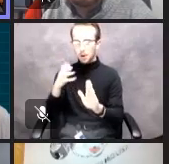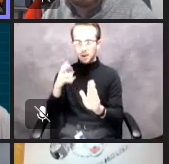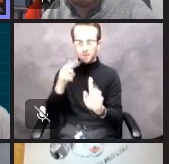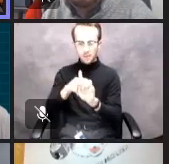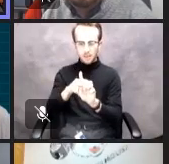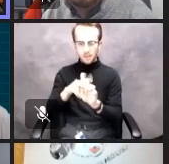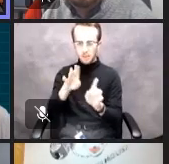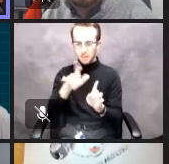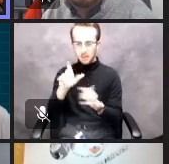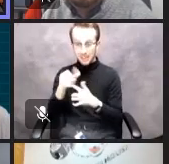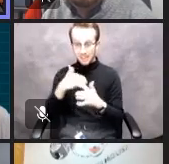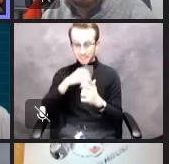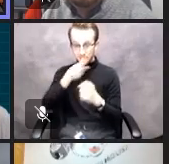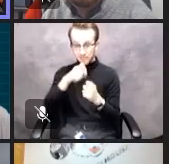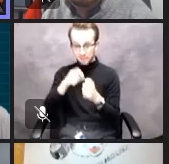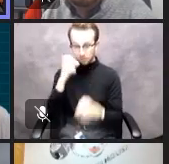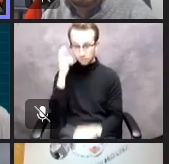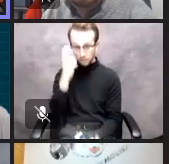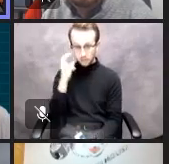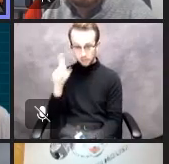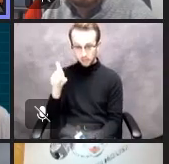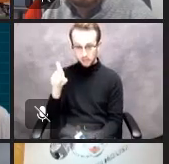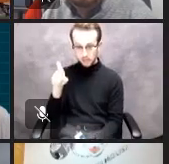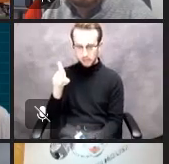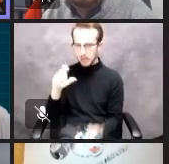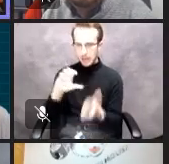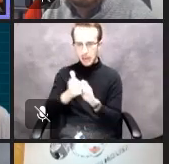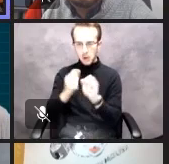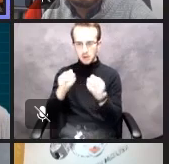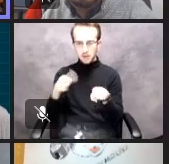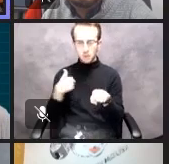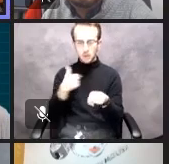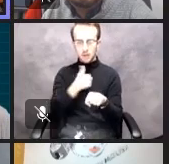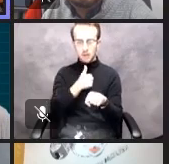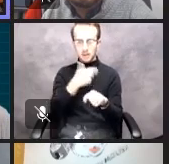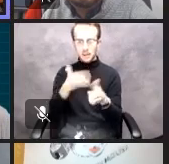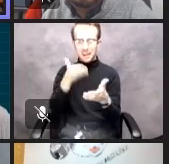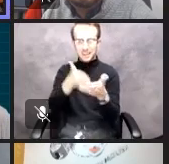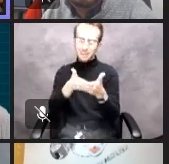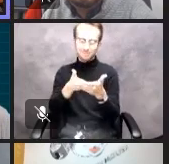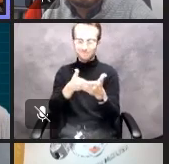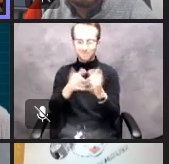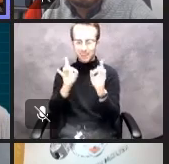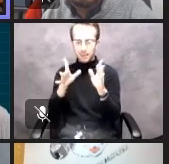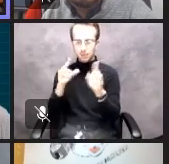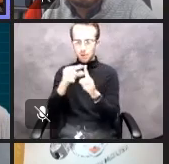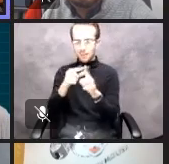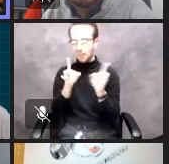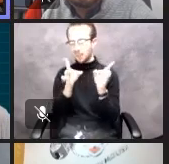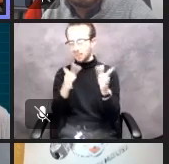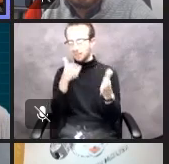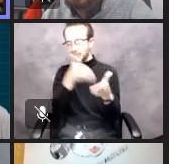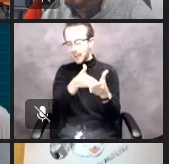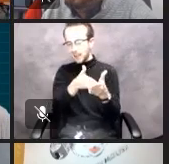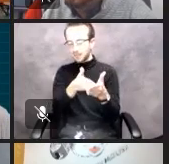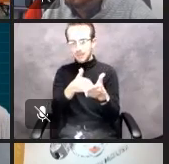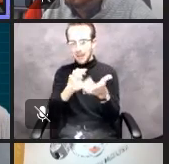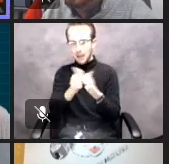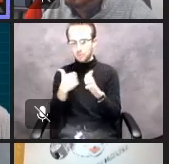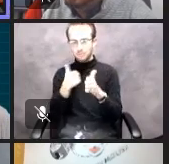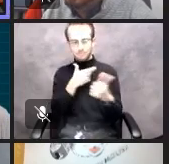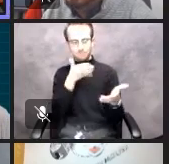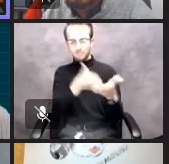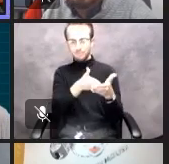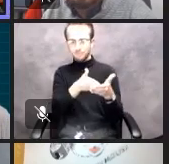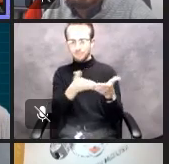specific reason for that? How can we attack that? I hate to use the word attack, but how can we attack that? And that's